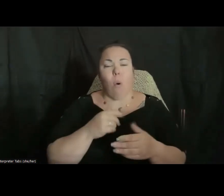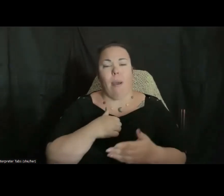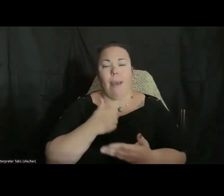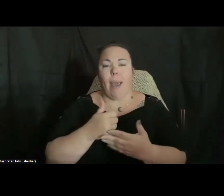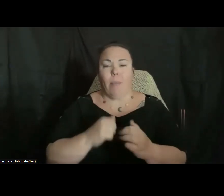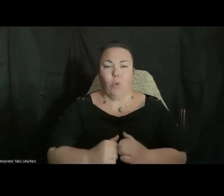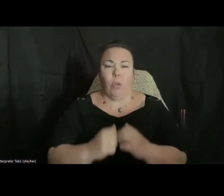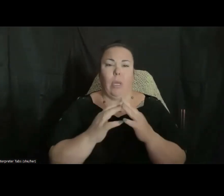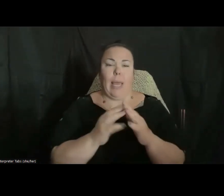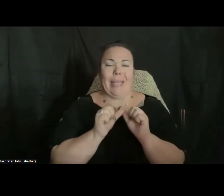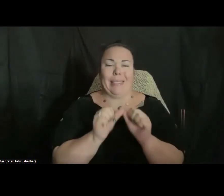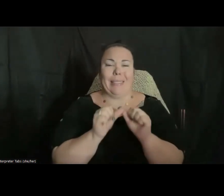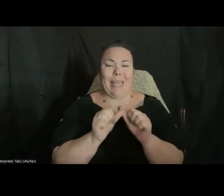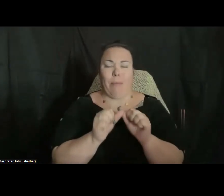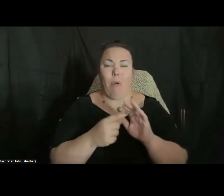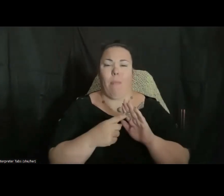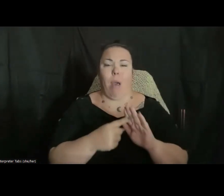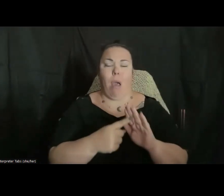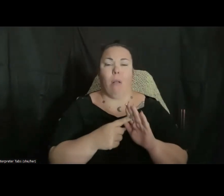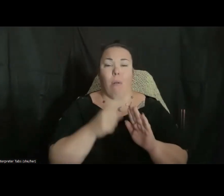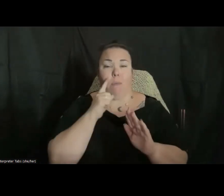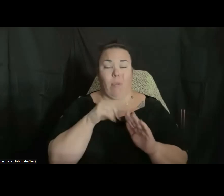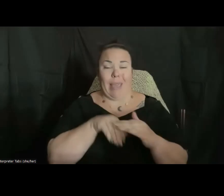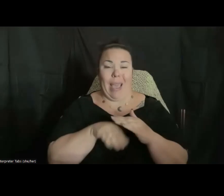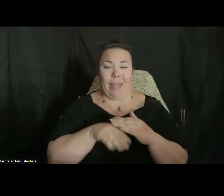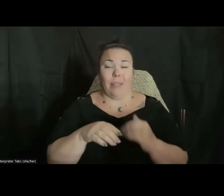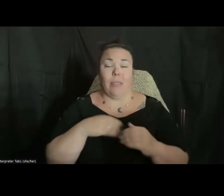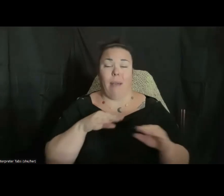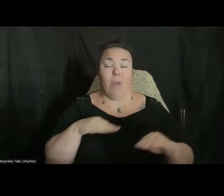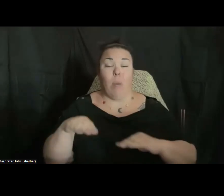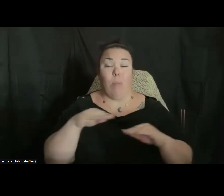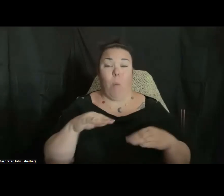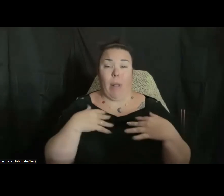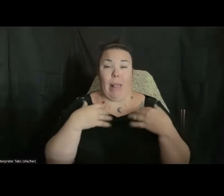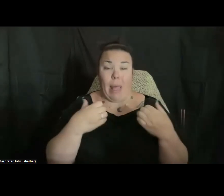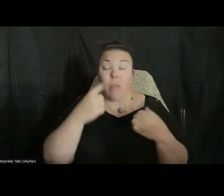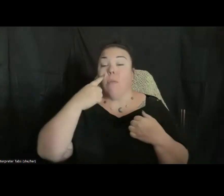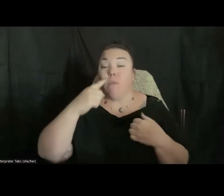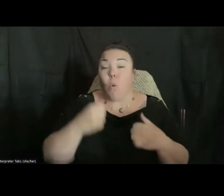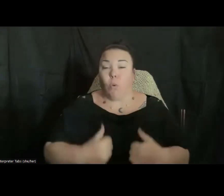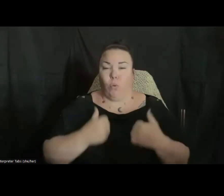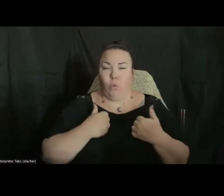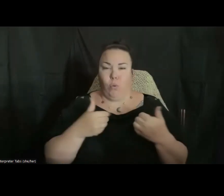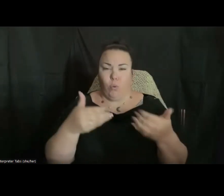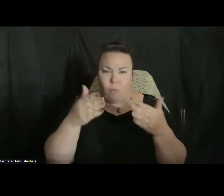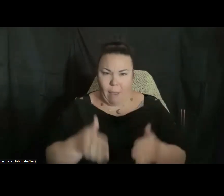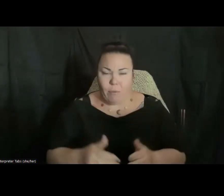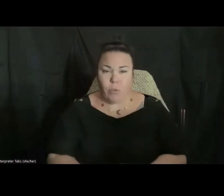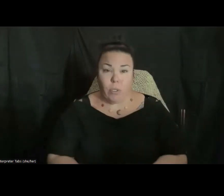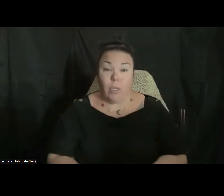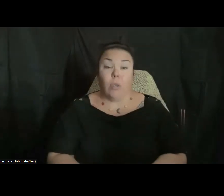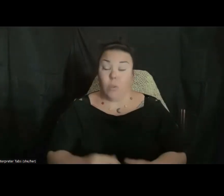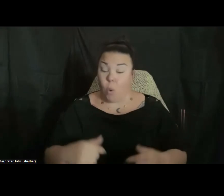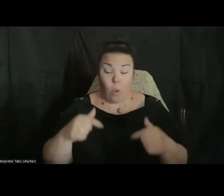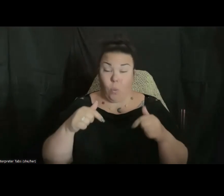advocacy around mobile health for survivors, so that after this after we walk away from this project, after this funding